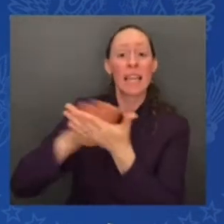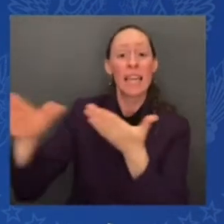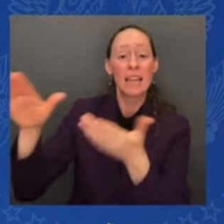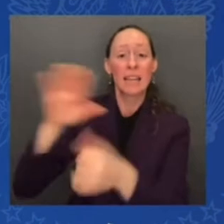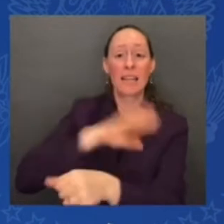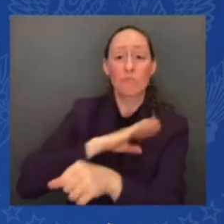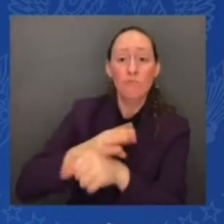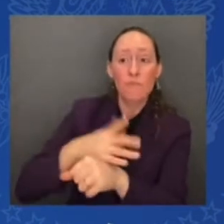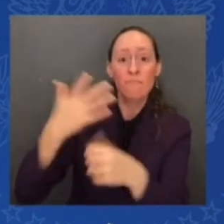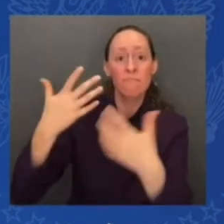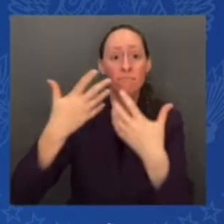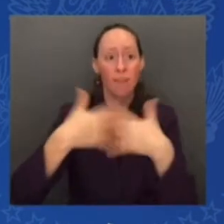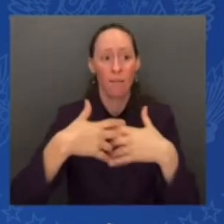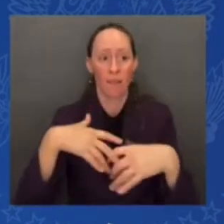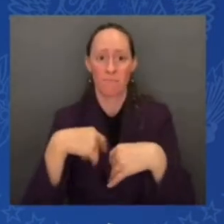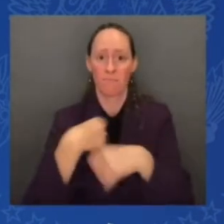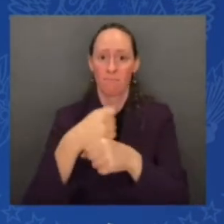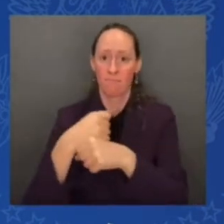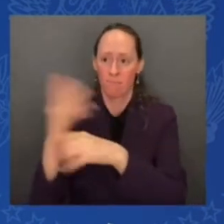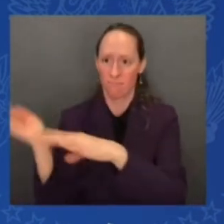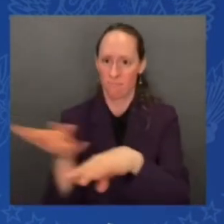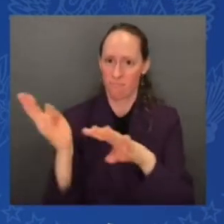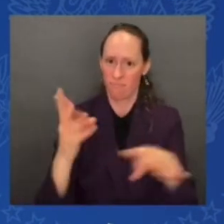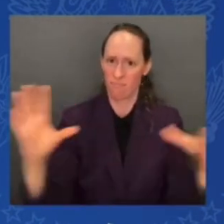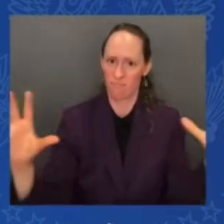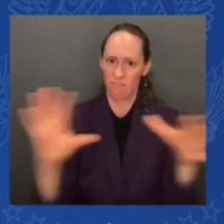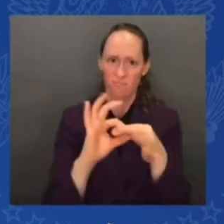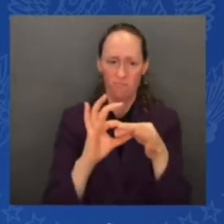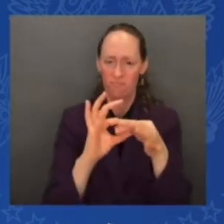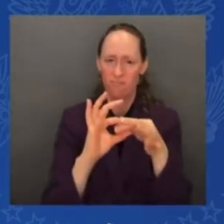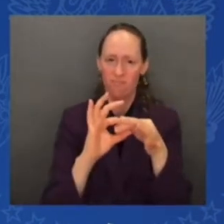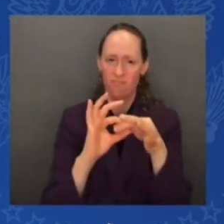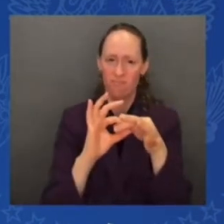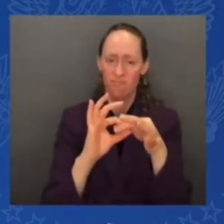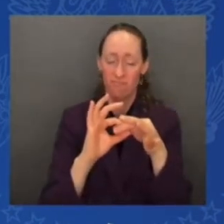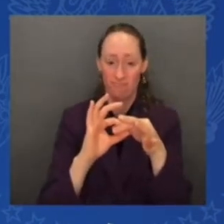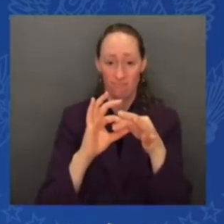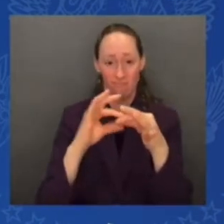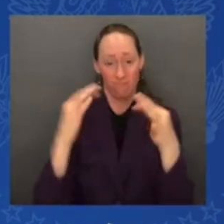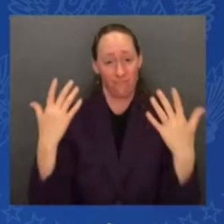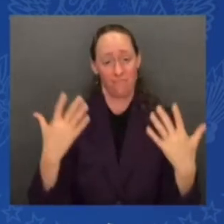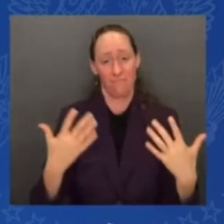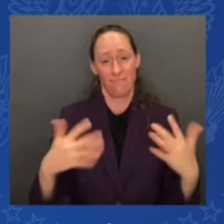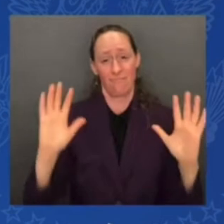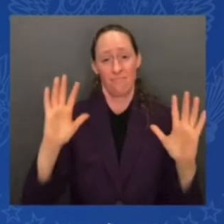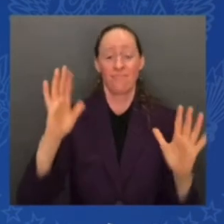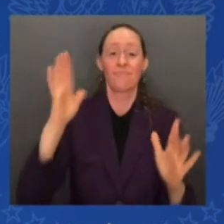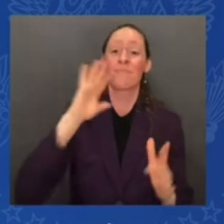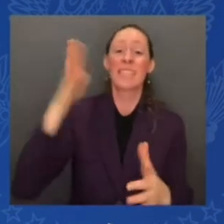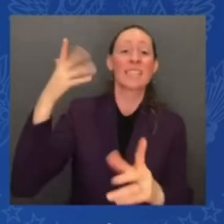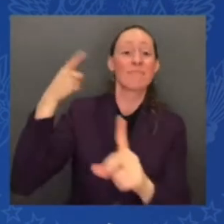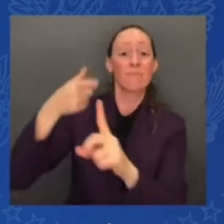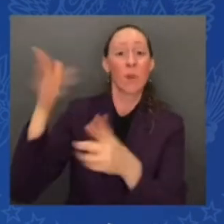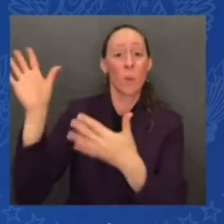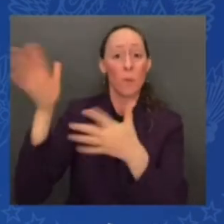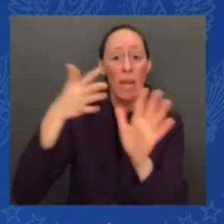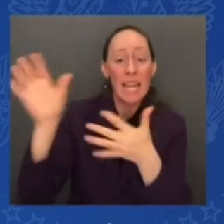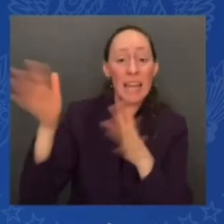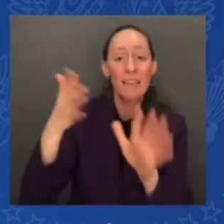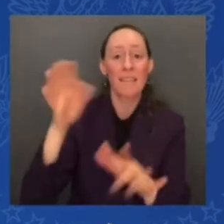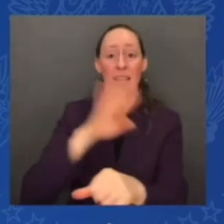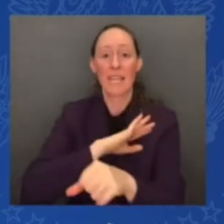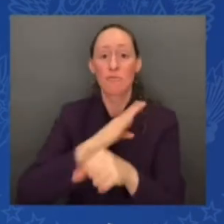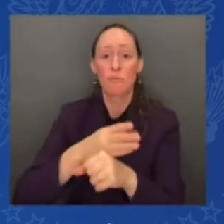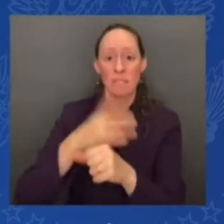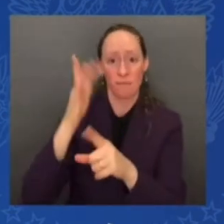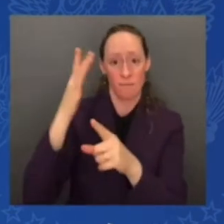renewable energy in the Southwest region. At this time last year, Arcosa wind towers, as well as the North American wind tower